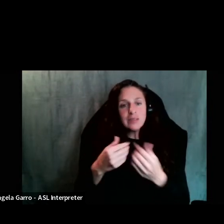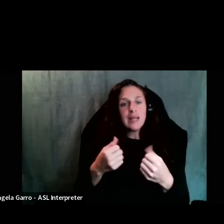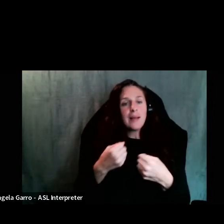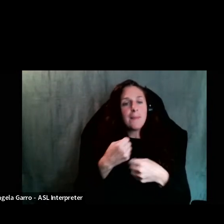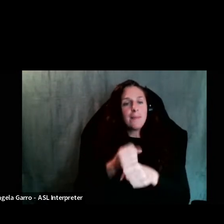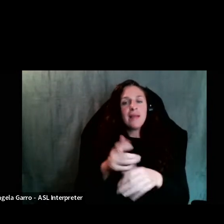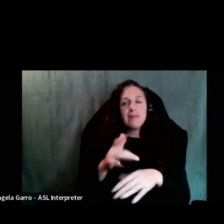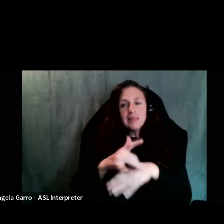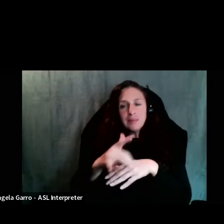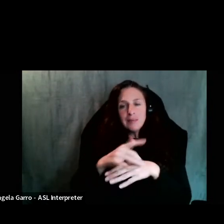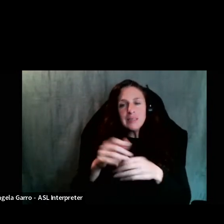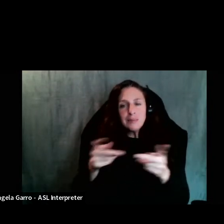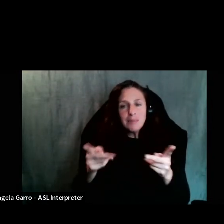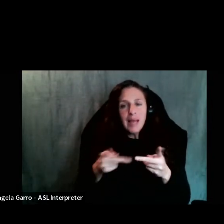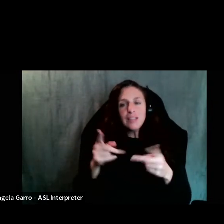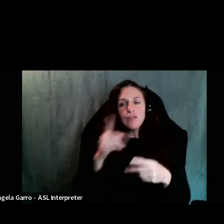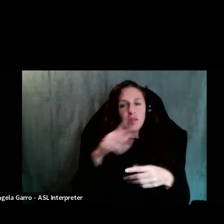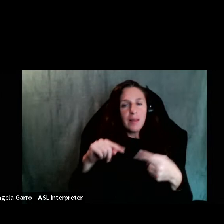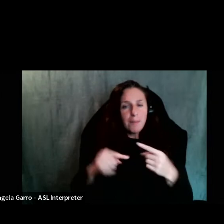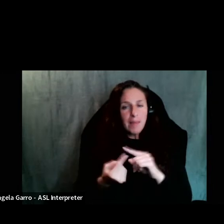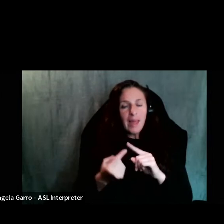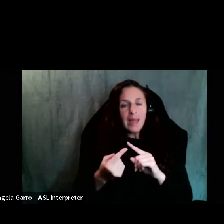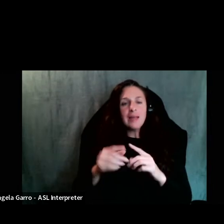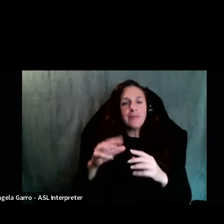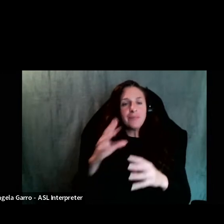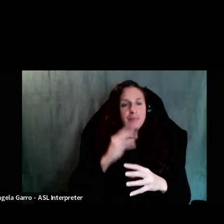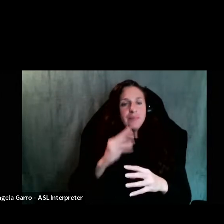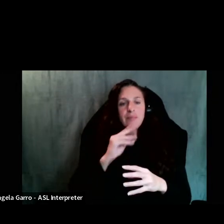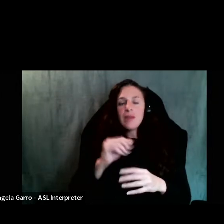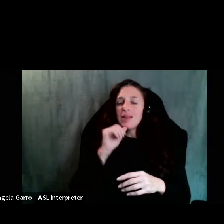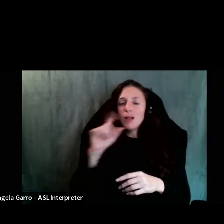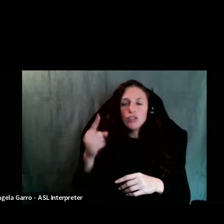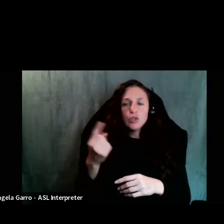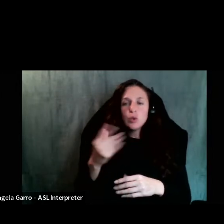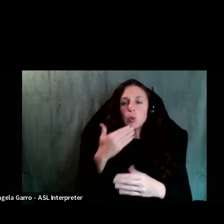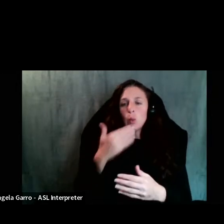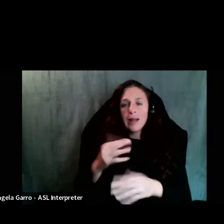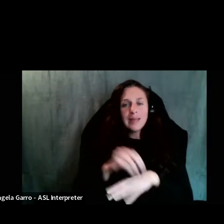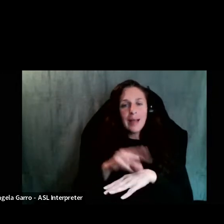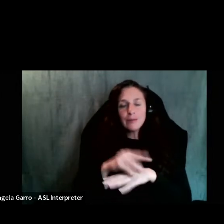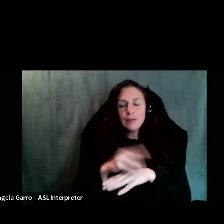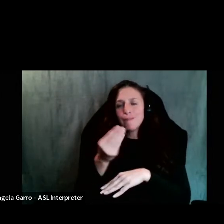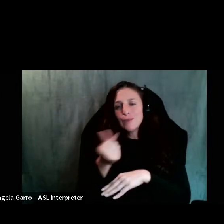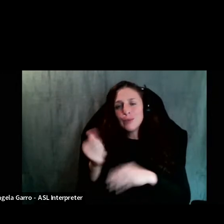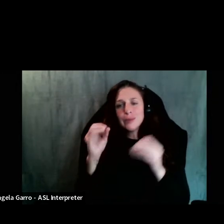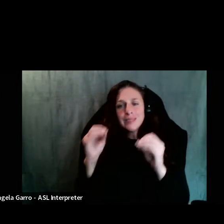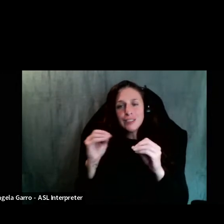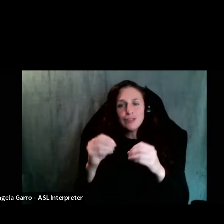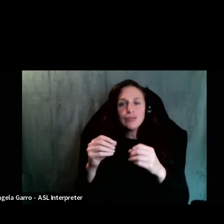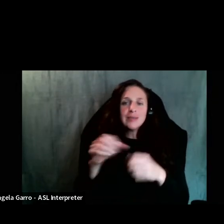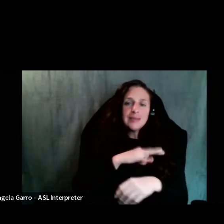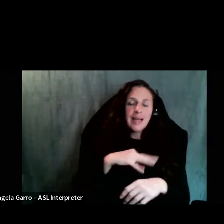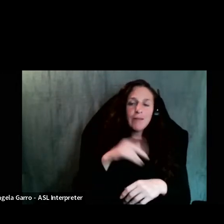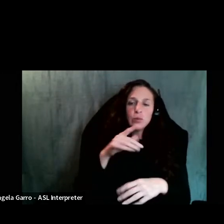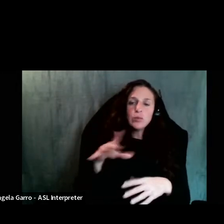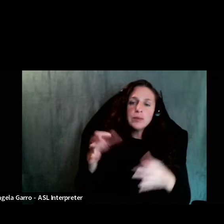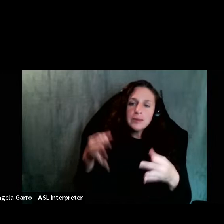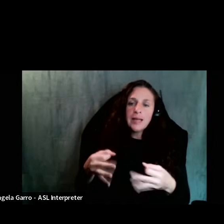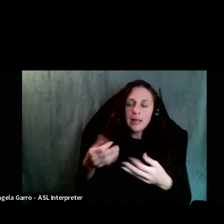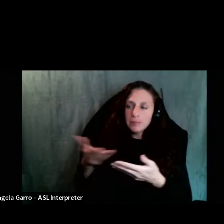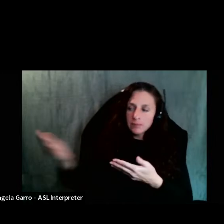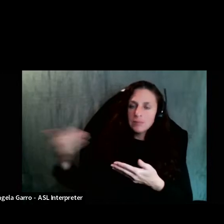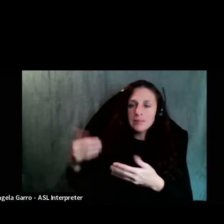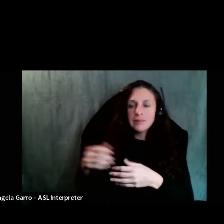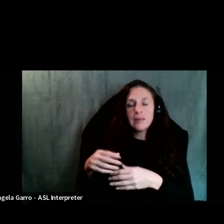and experiences. And that cannot be just with wellness counselors or the few teachers and staff who choose to make space for their students. They want you,